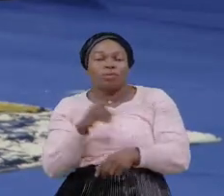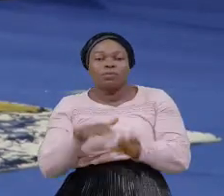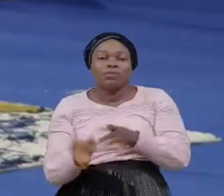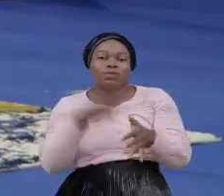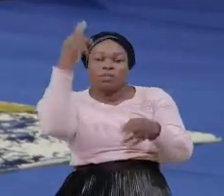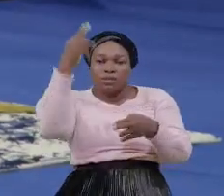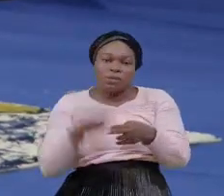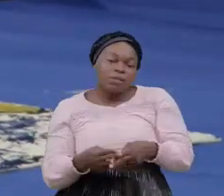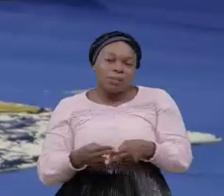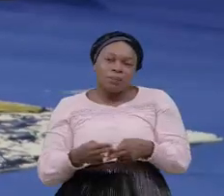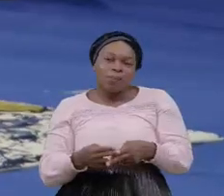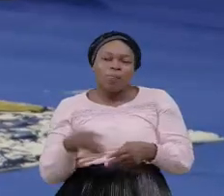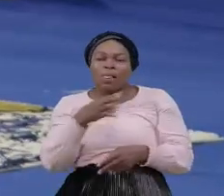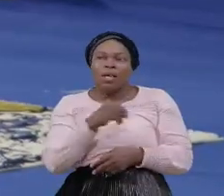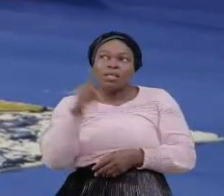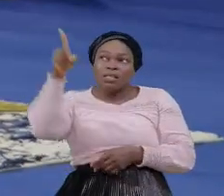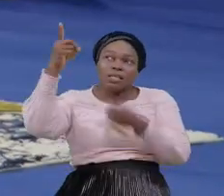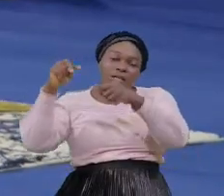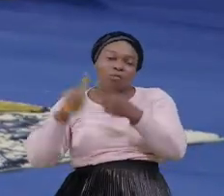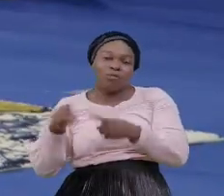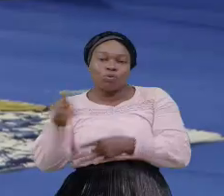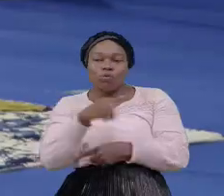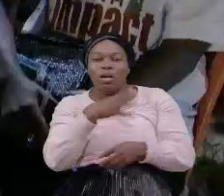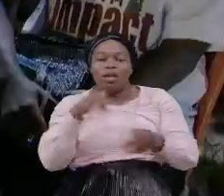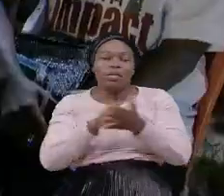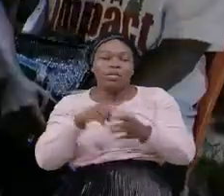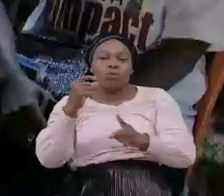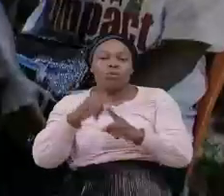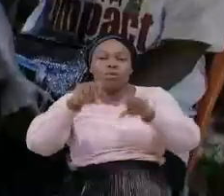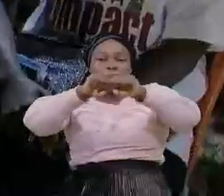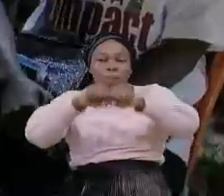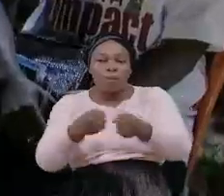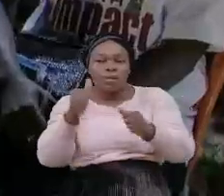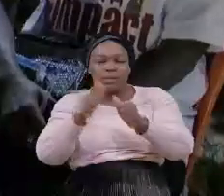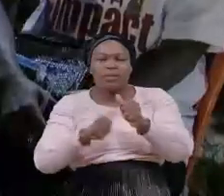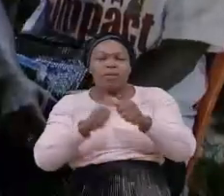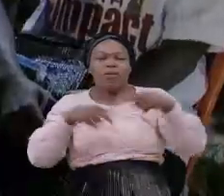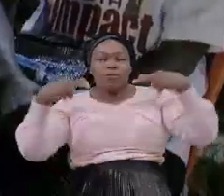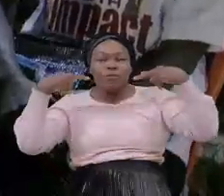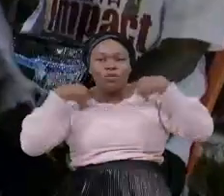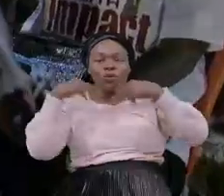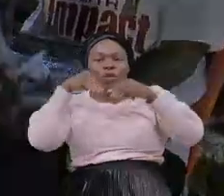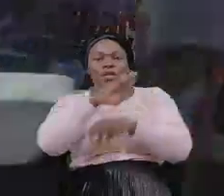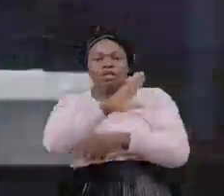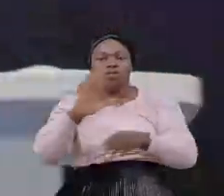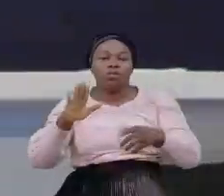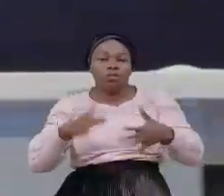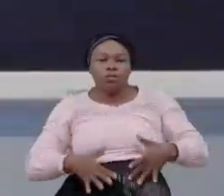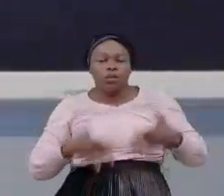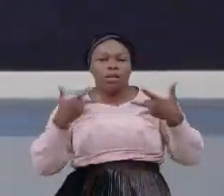And that word breaks every yoke in your life. Heads bowed and eyes